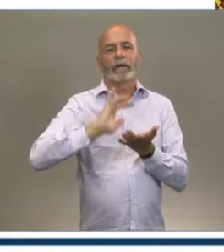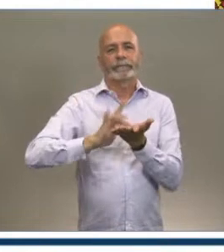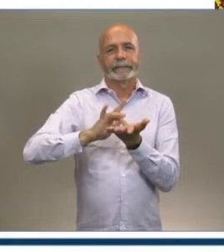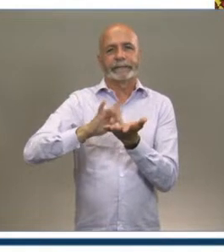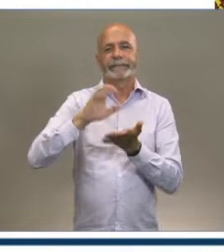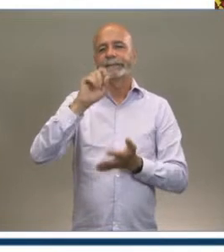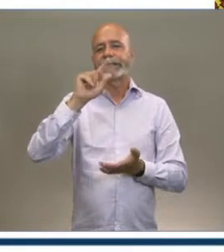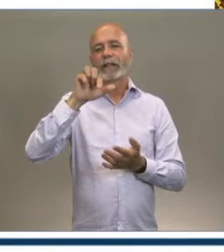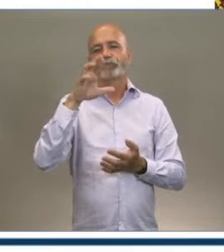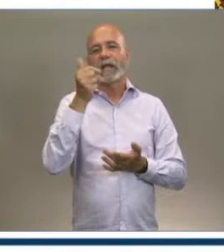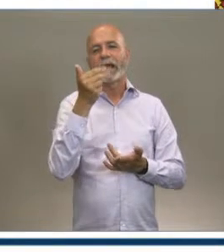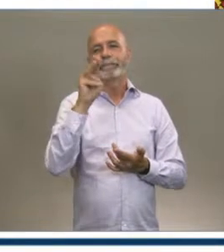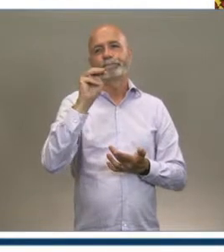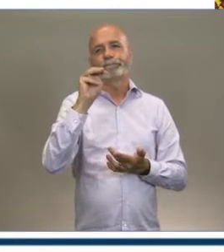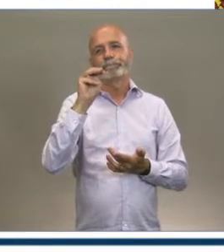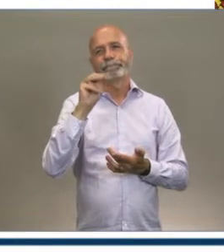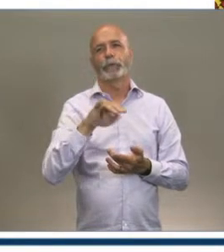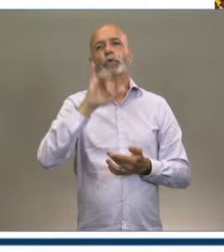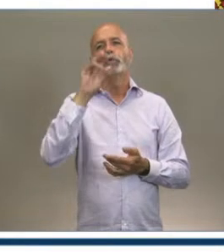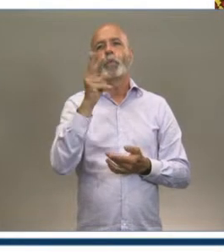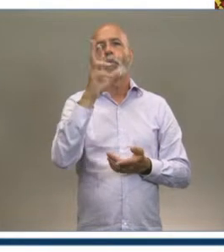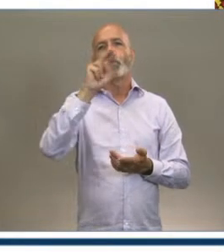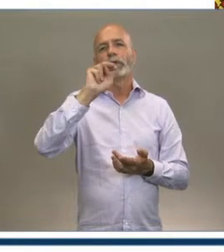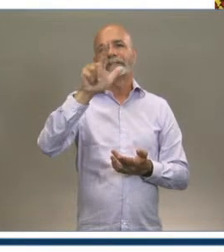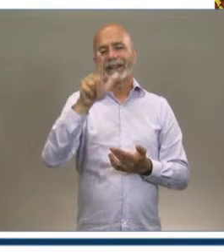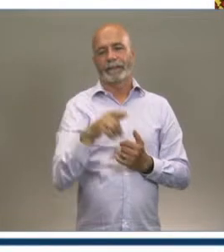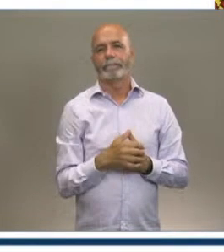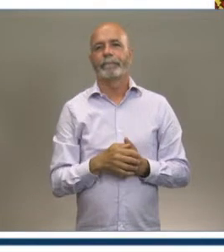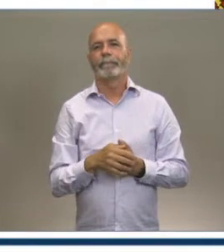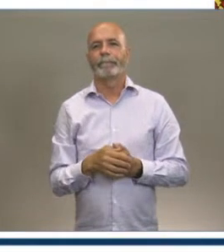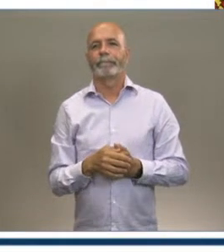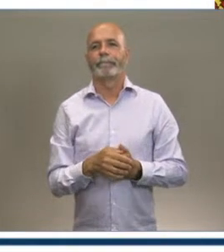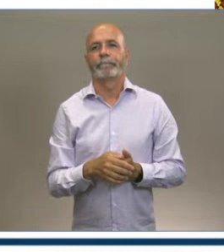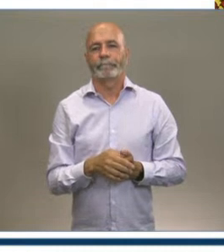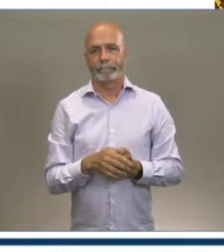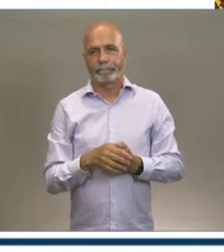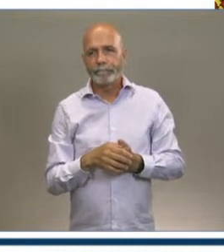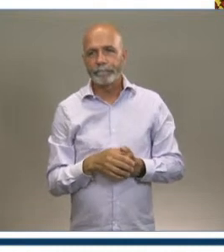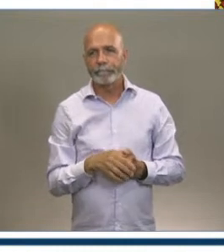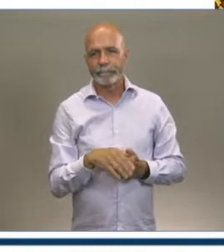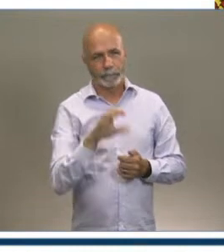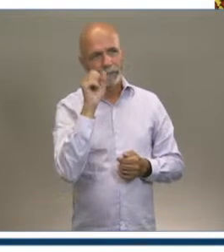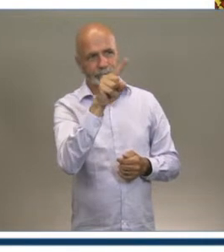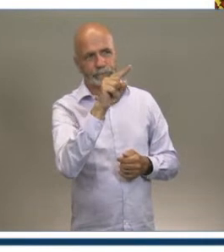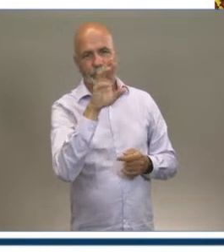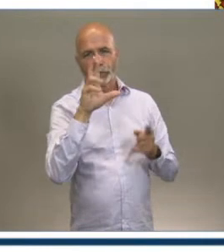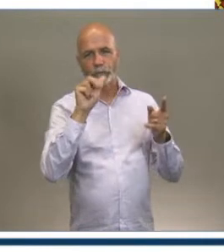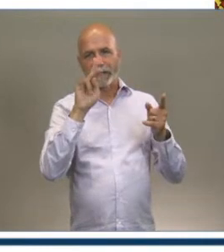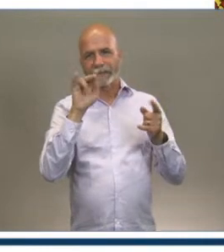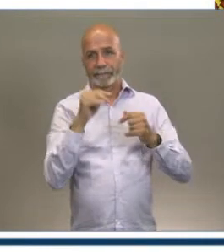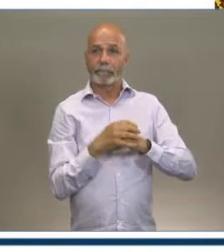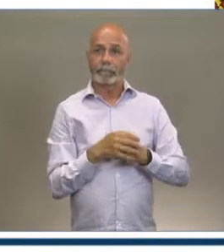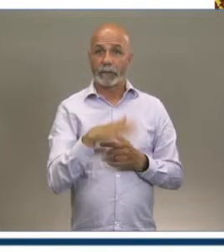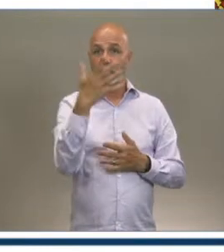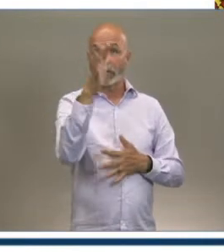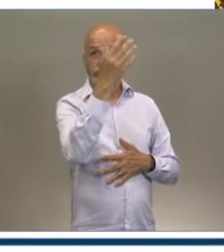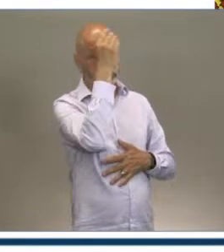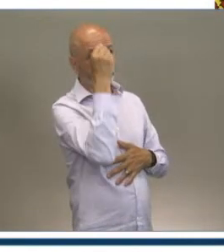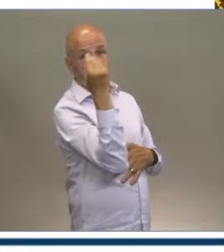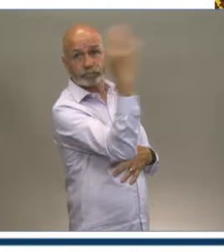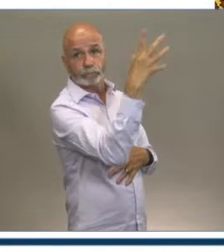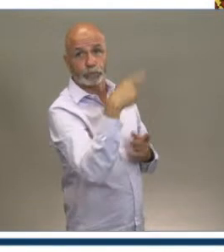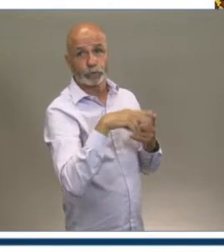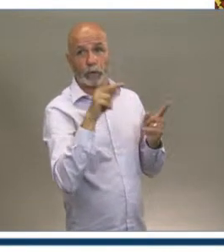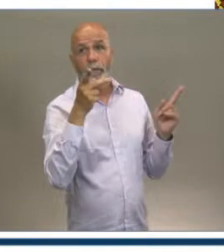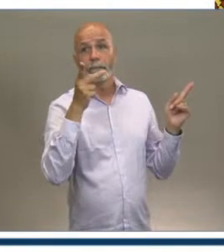Hi, Premier. I'd just like to know, did you let Premier Higgs know that this decision was coming?